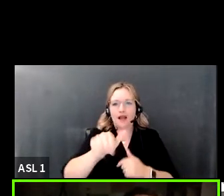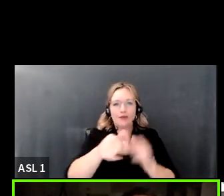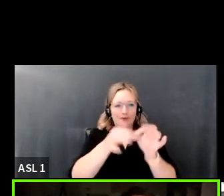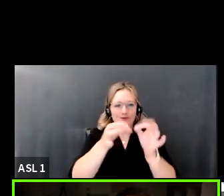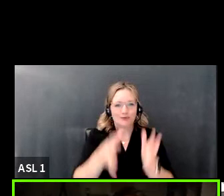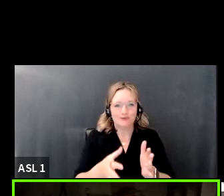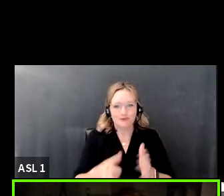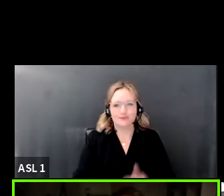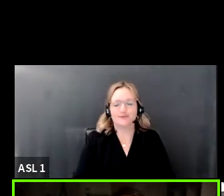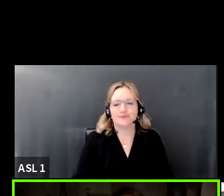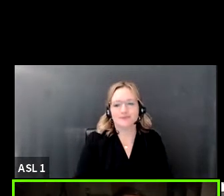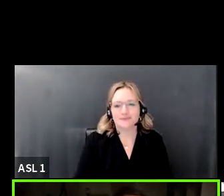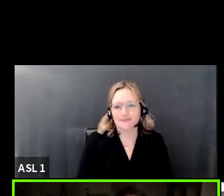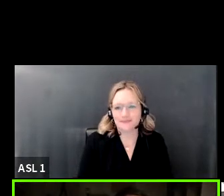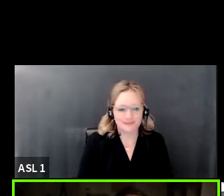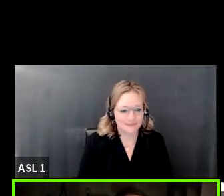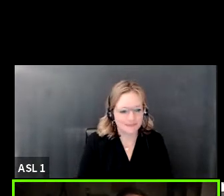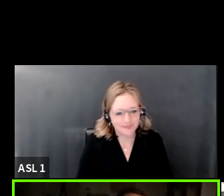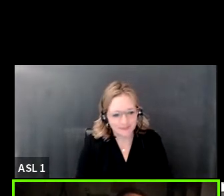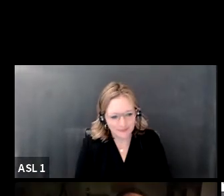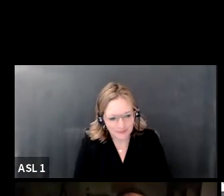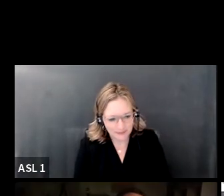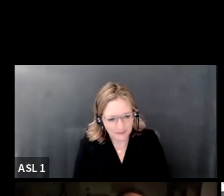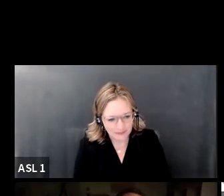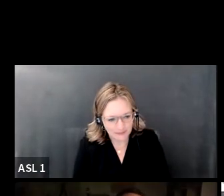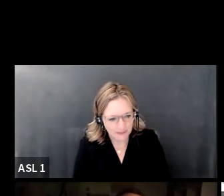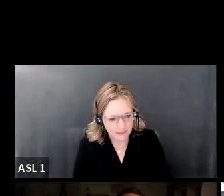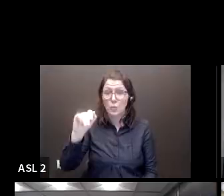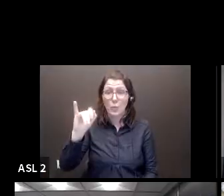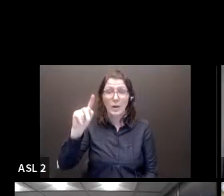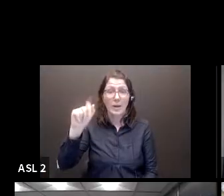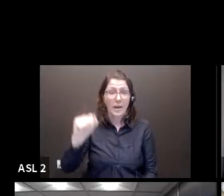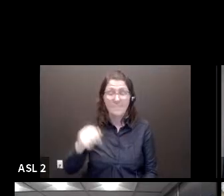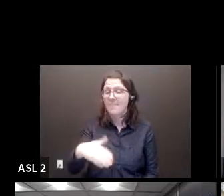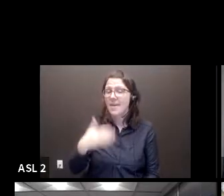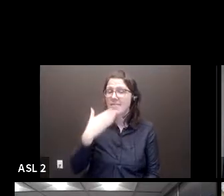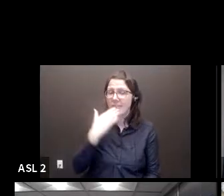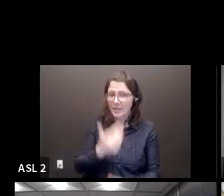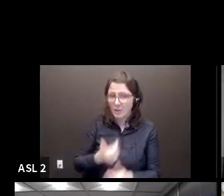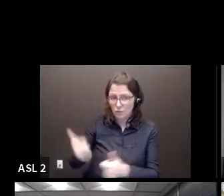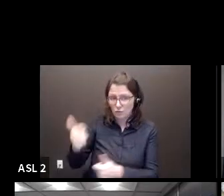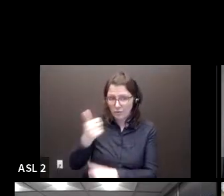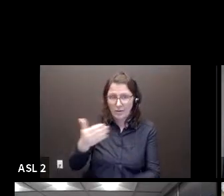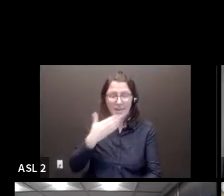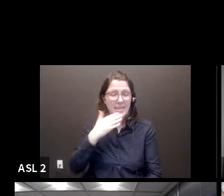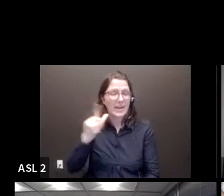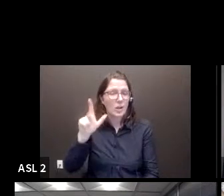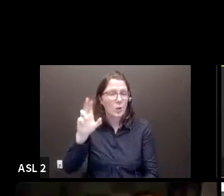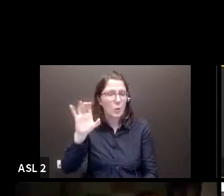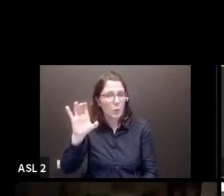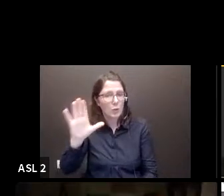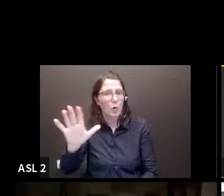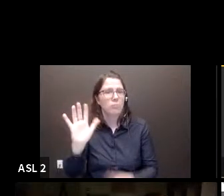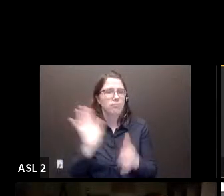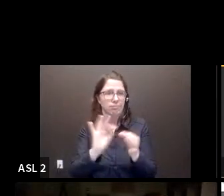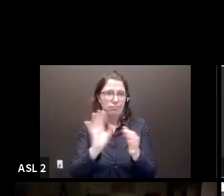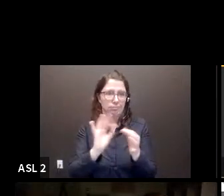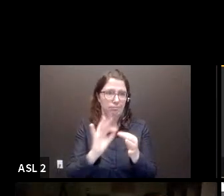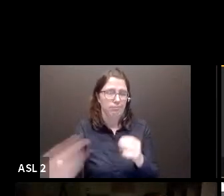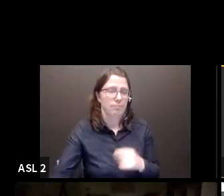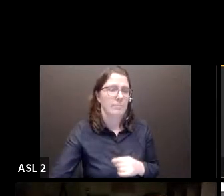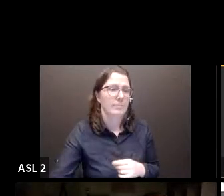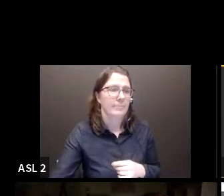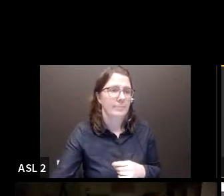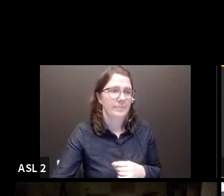uh member thank you suede and uh thank you luke for your delegation uh actually um uh